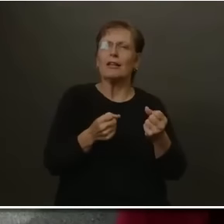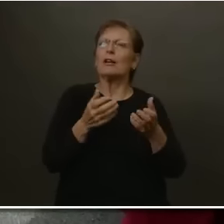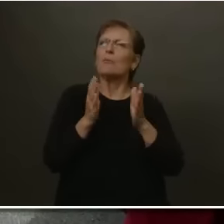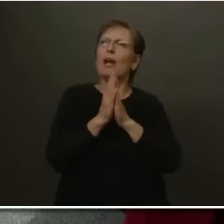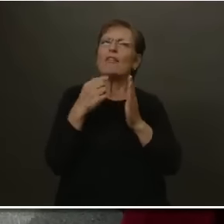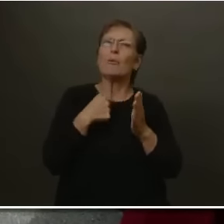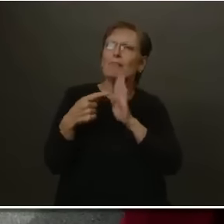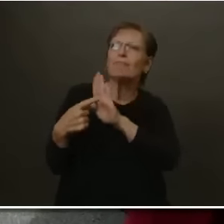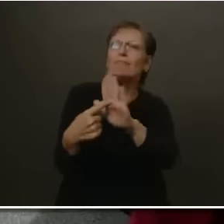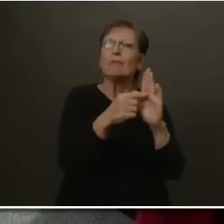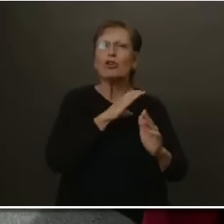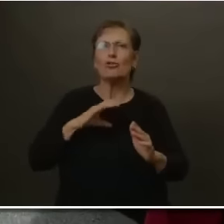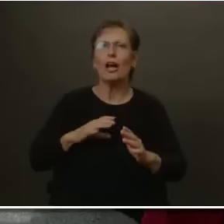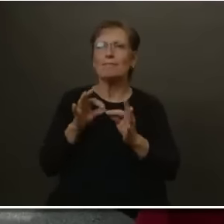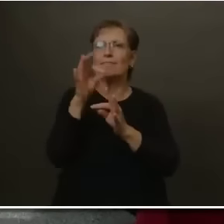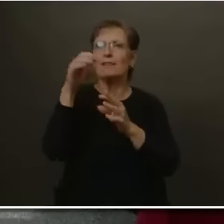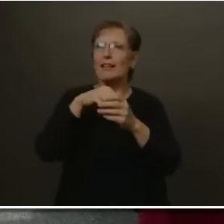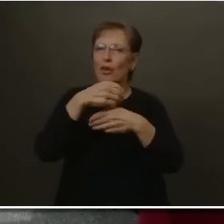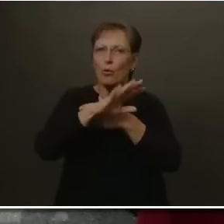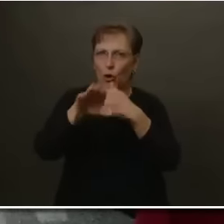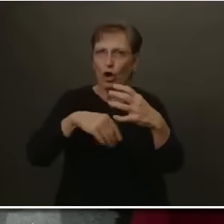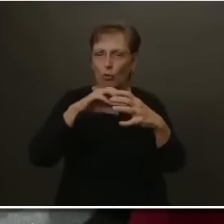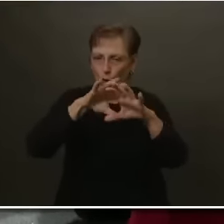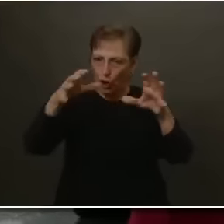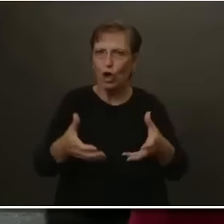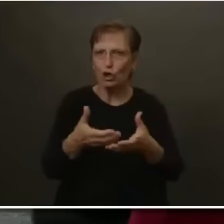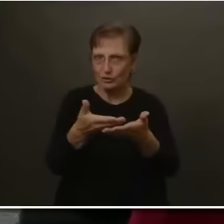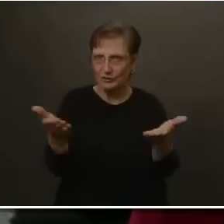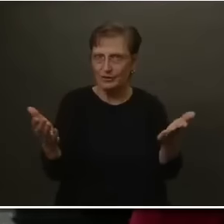the world. Amen.